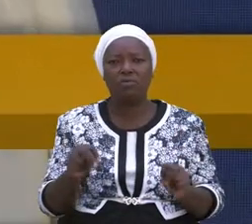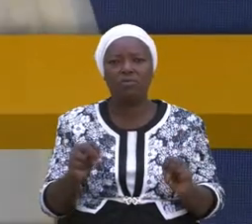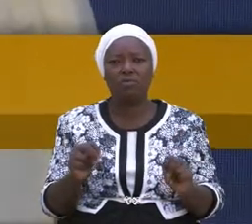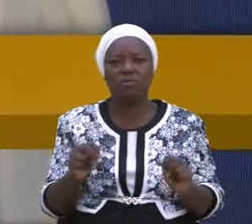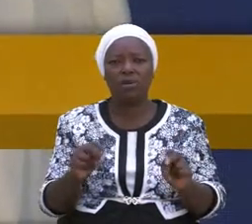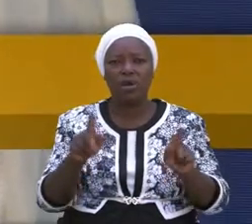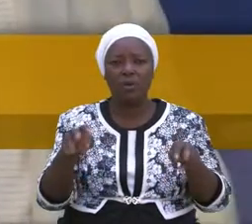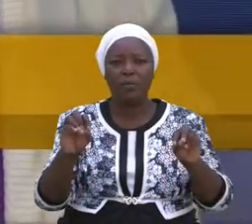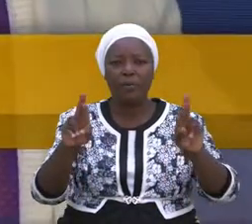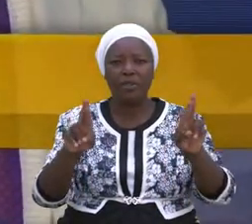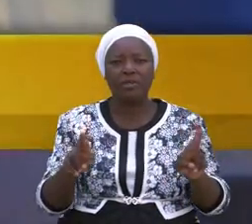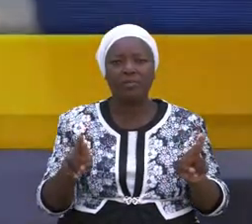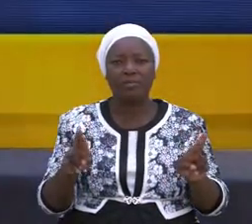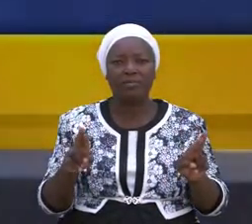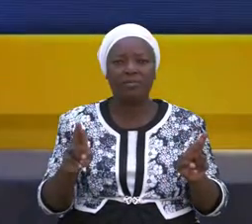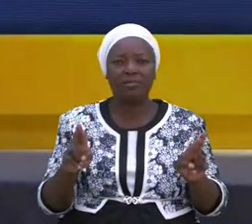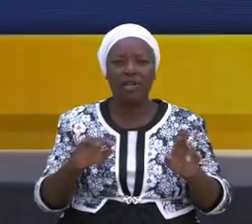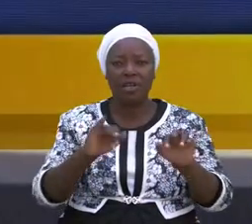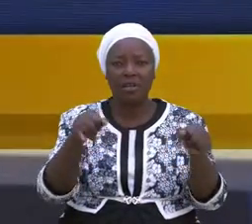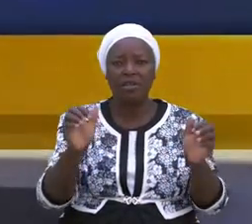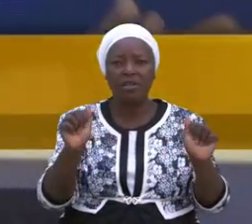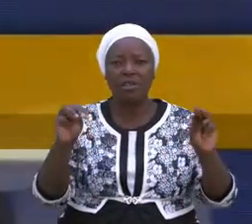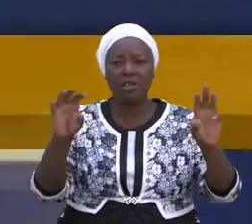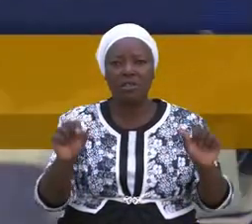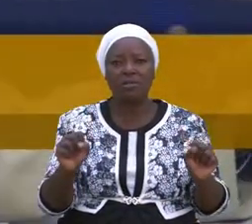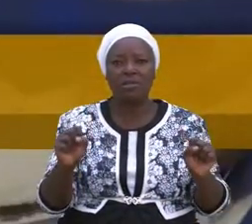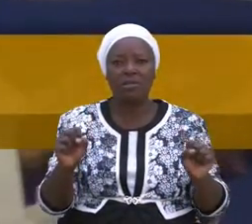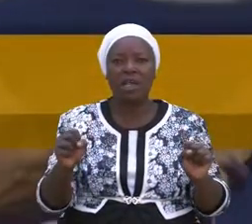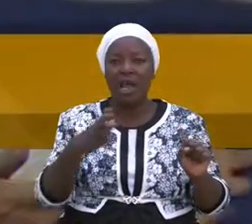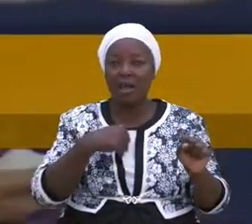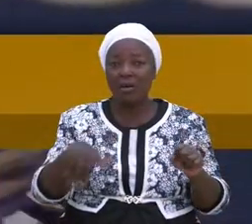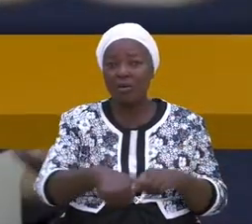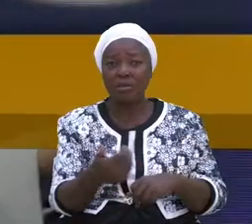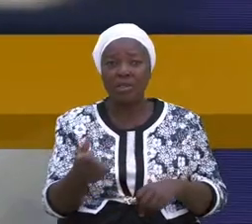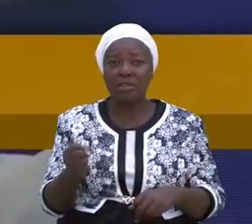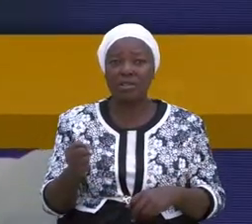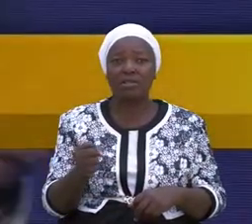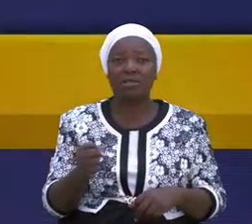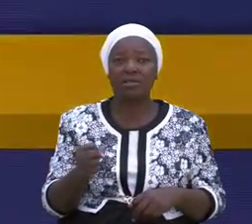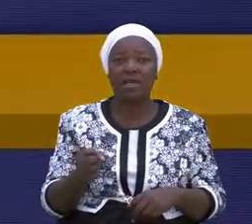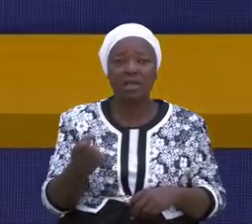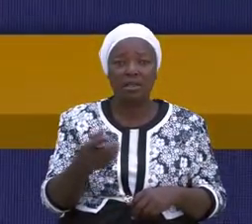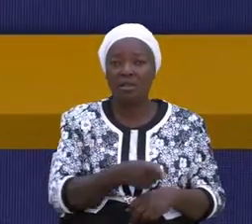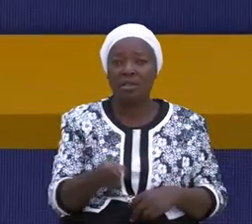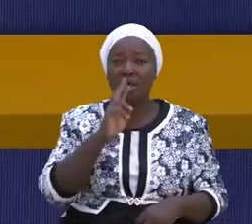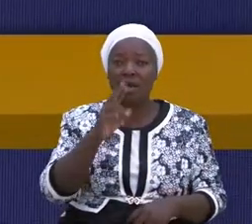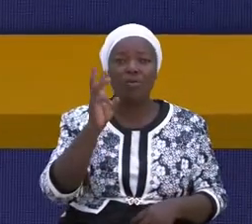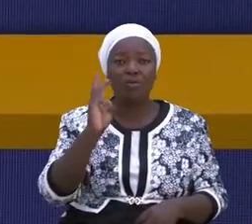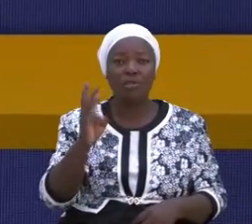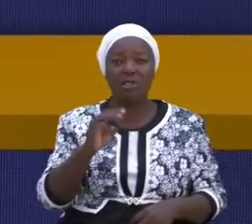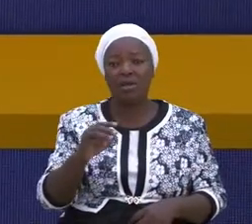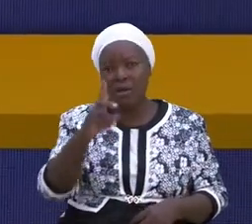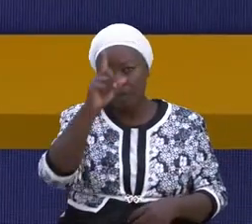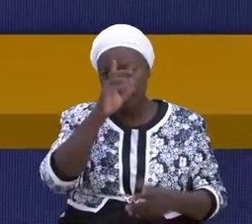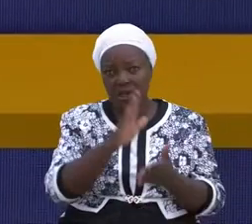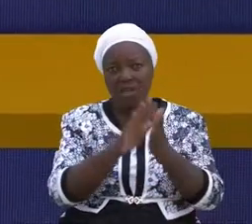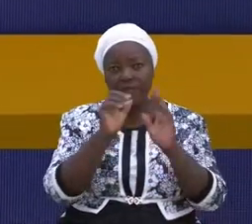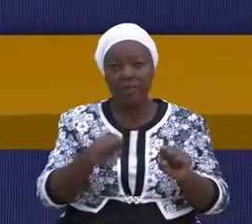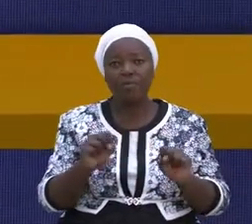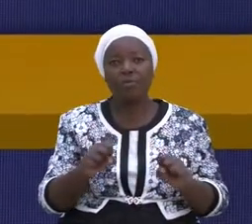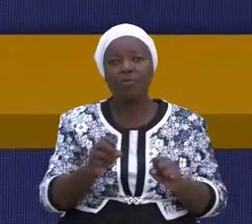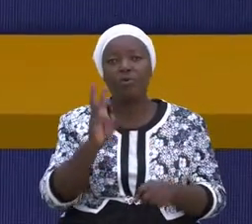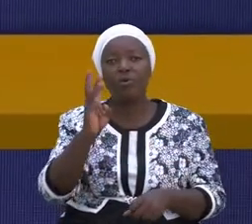Peter, James, and the others. They're witnesses, believable